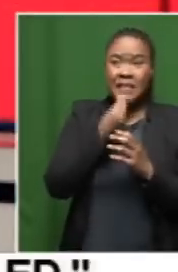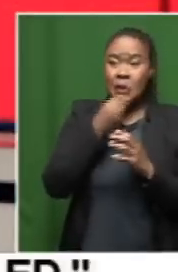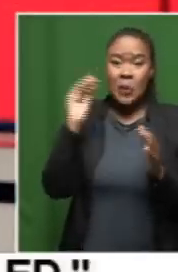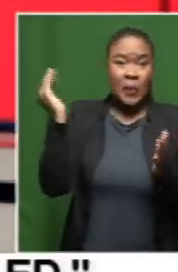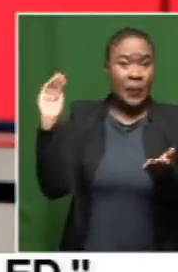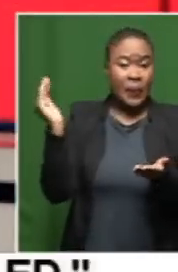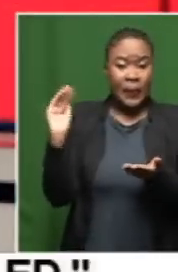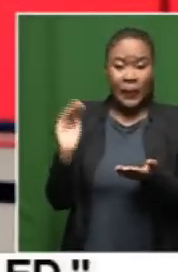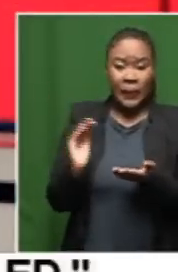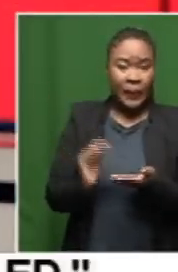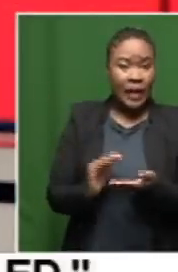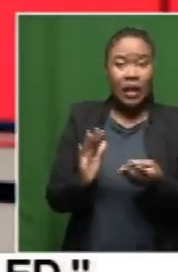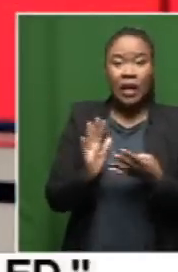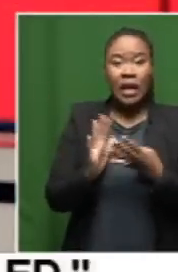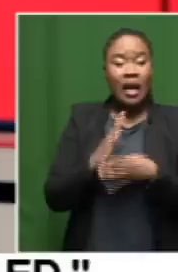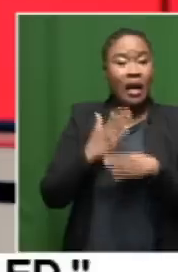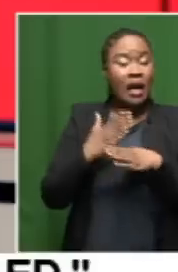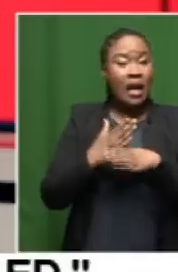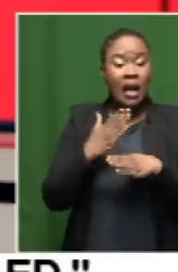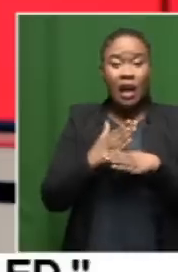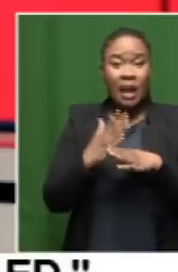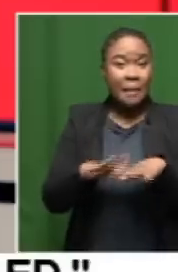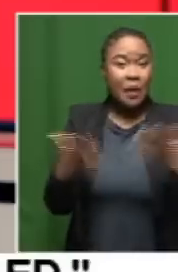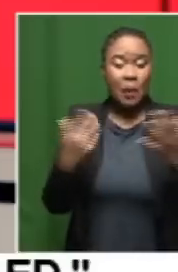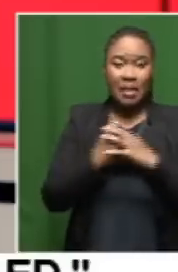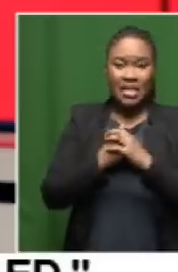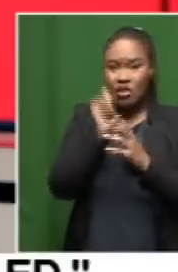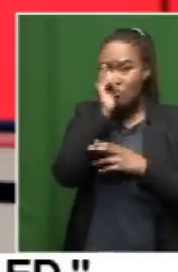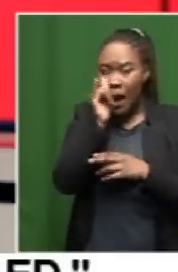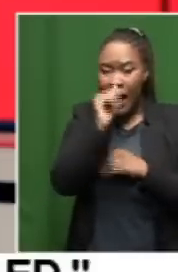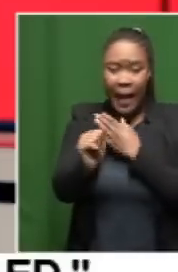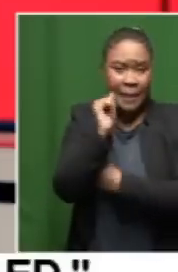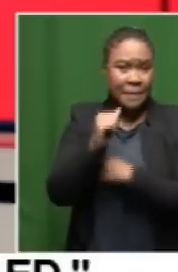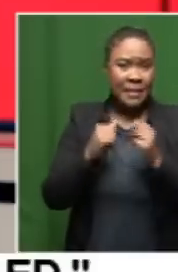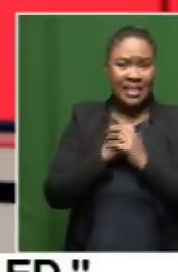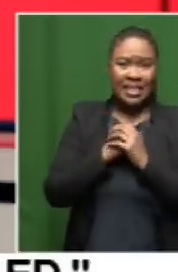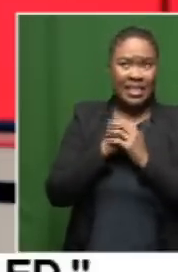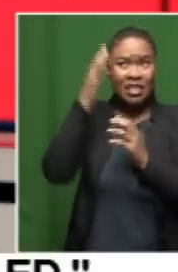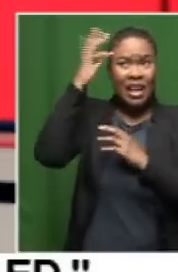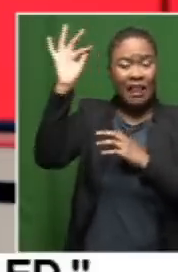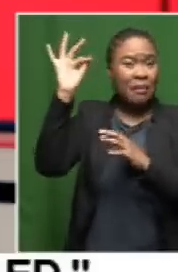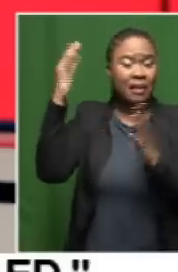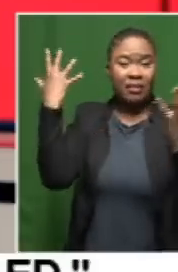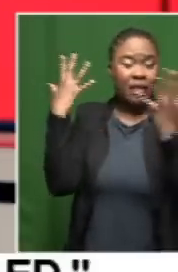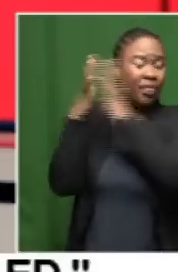insecurity, there's unemployment, record crime, there is murder in this country. We have failing state capacity and